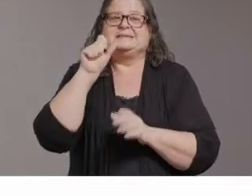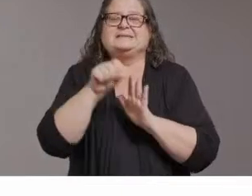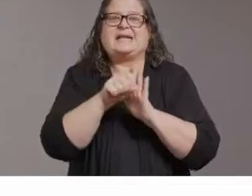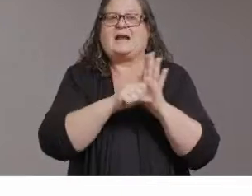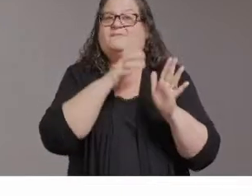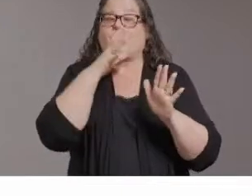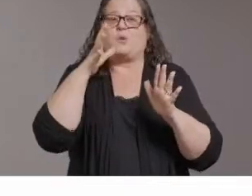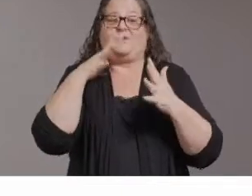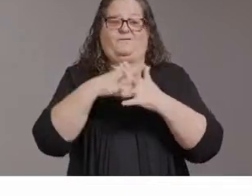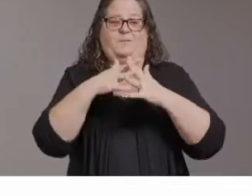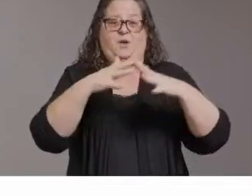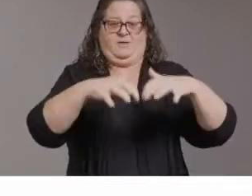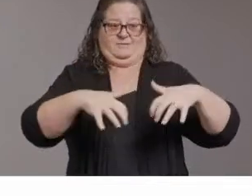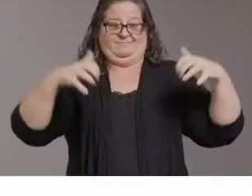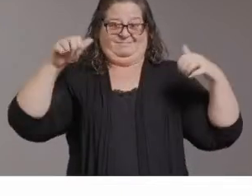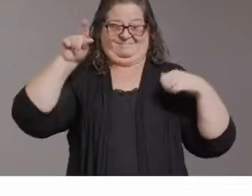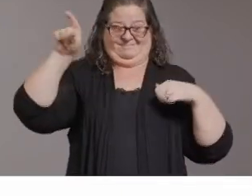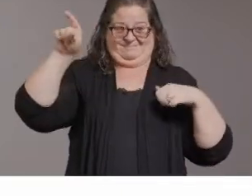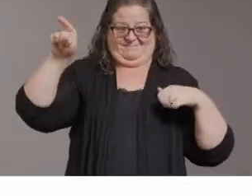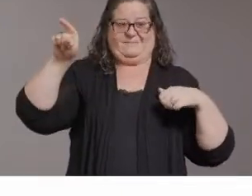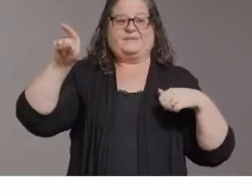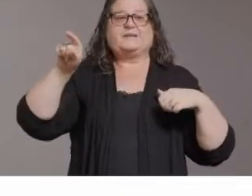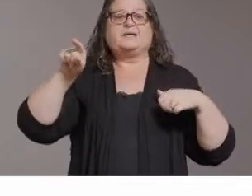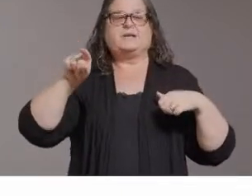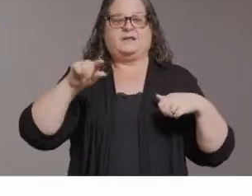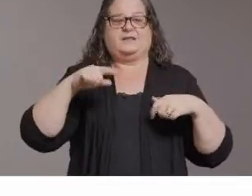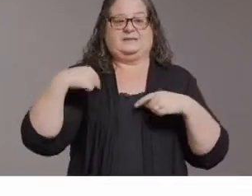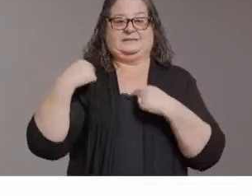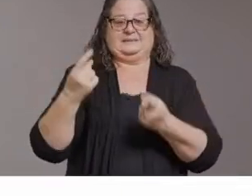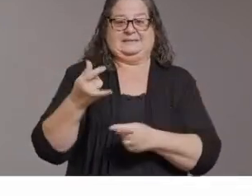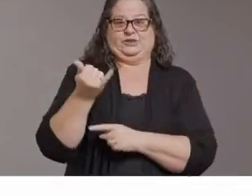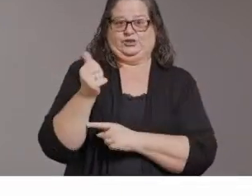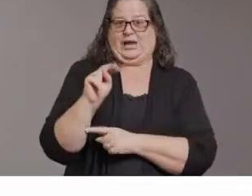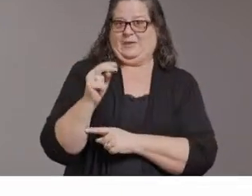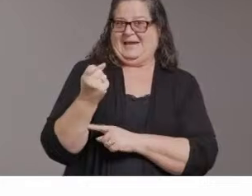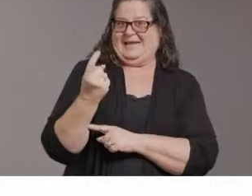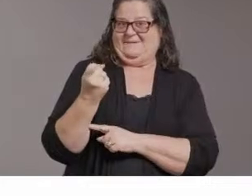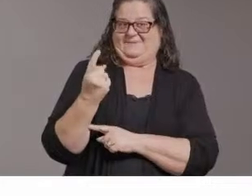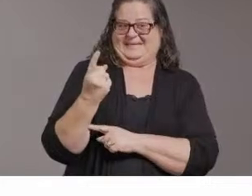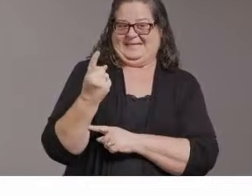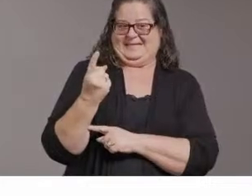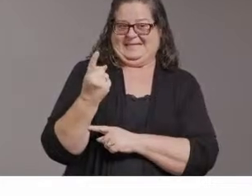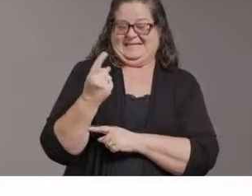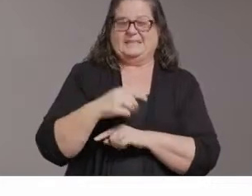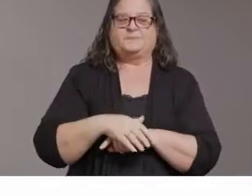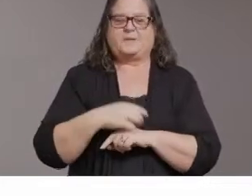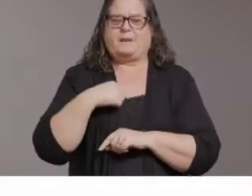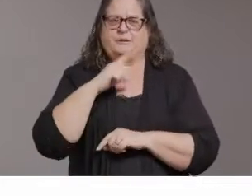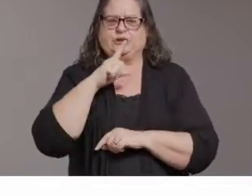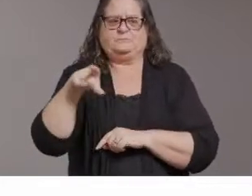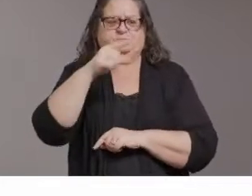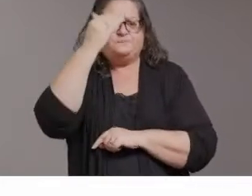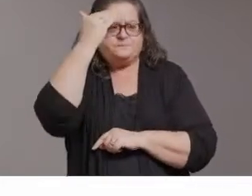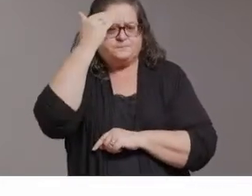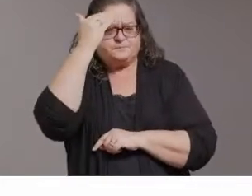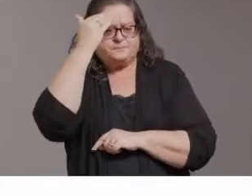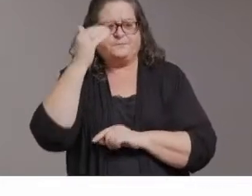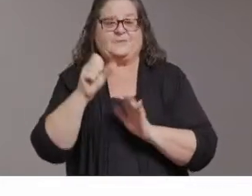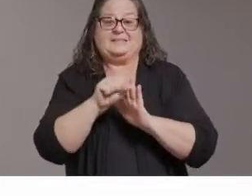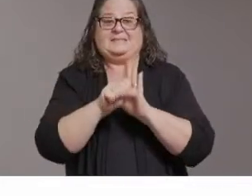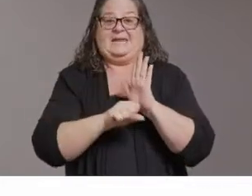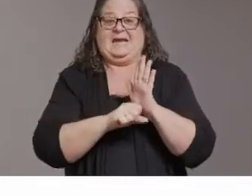11th. And as I'm sure everyone's familiar with, we are currently transitioning our state sites to